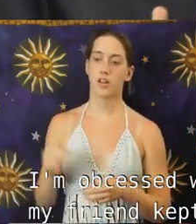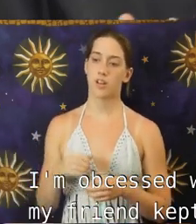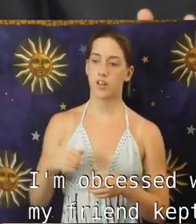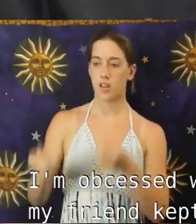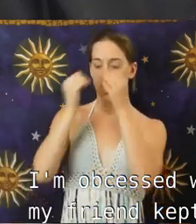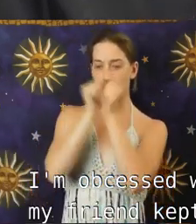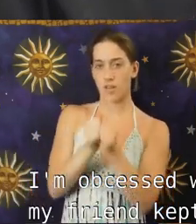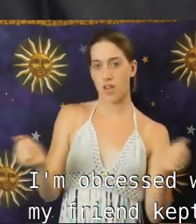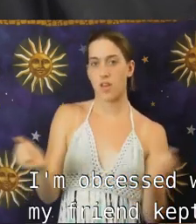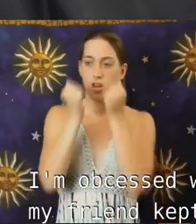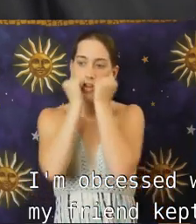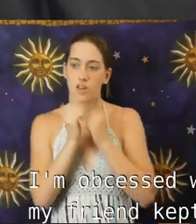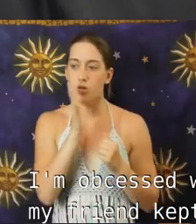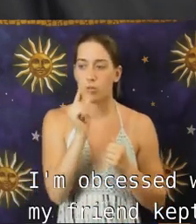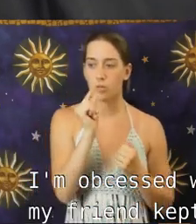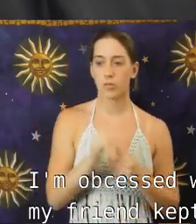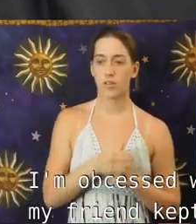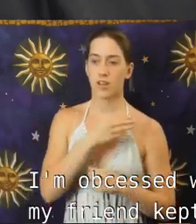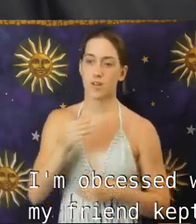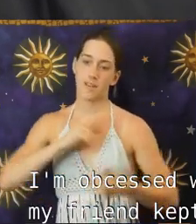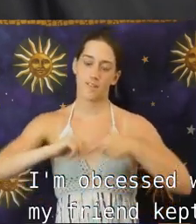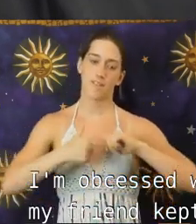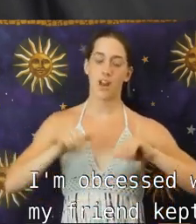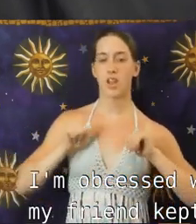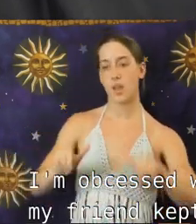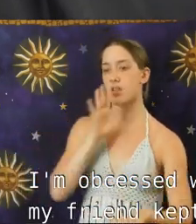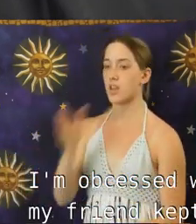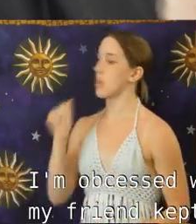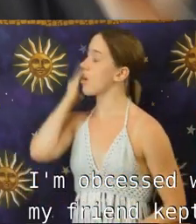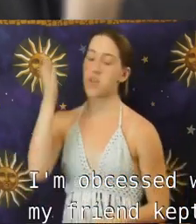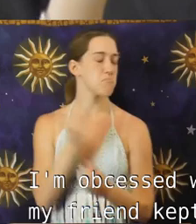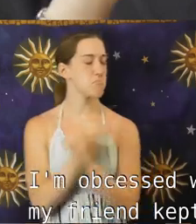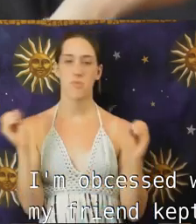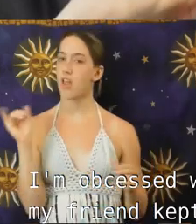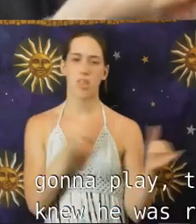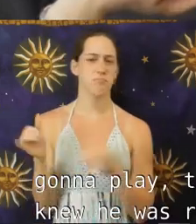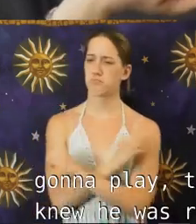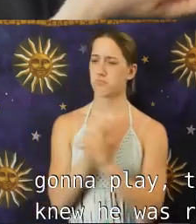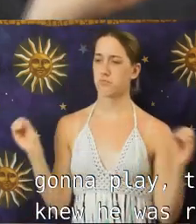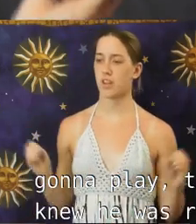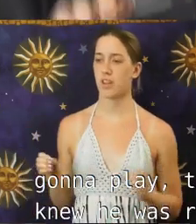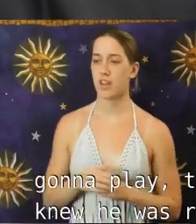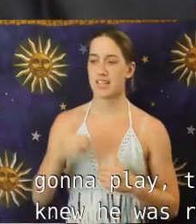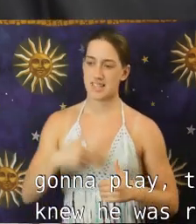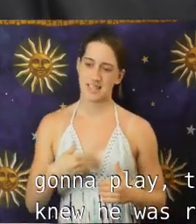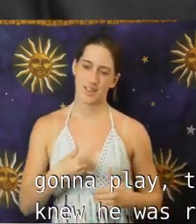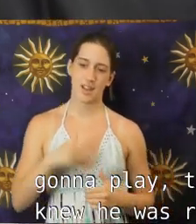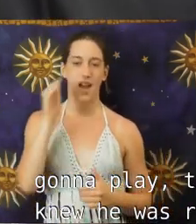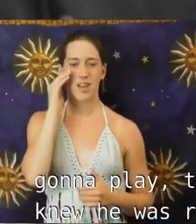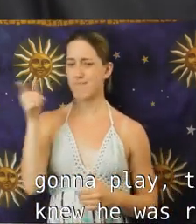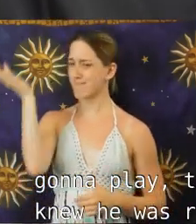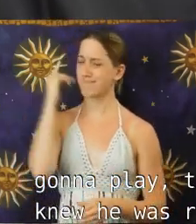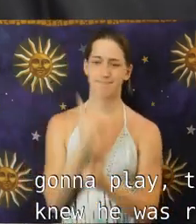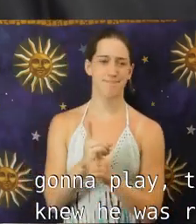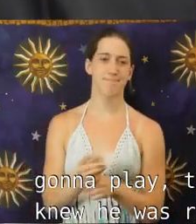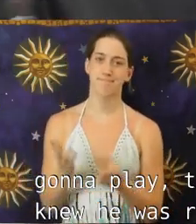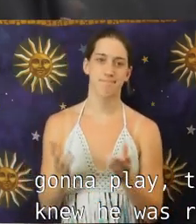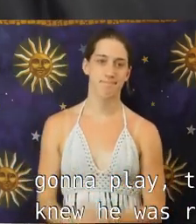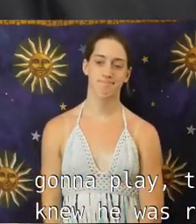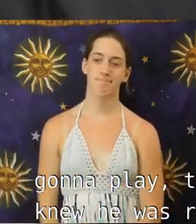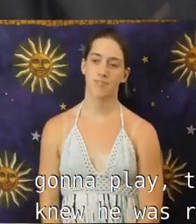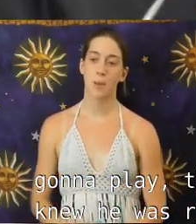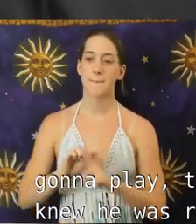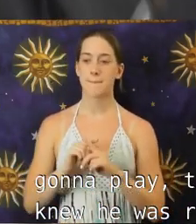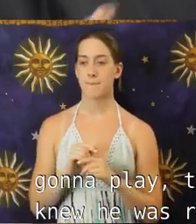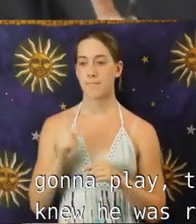Seether cover of Careless Whisper, and my friend kept telling me all weekend they're not going to play it, they're not going to play it, they're not going to play it, and